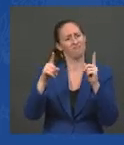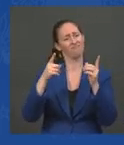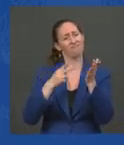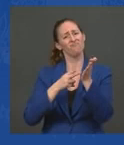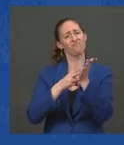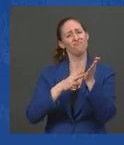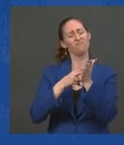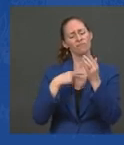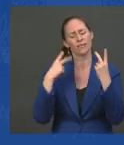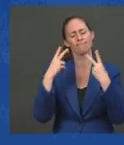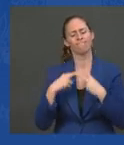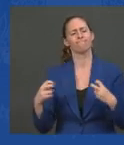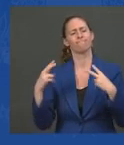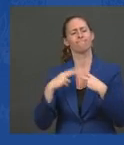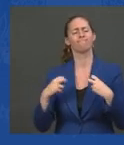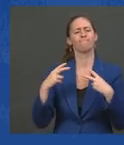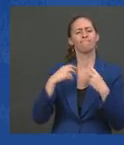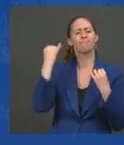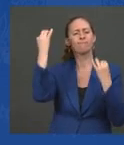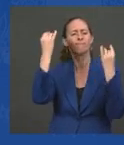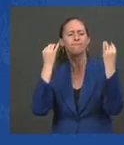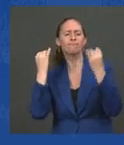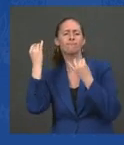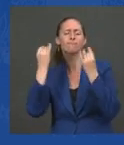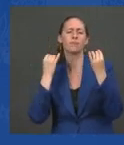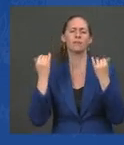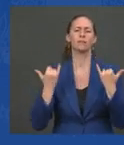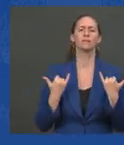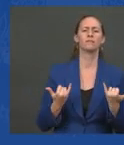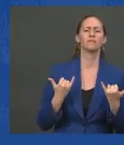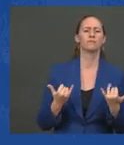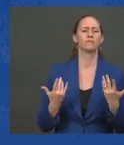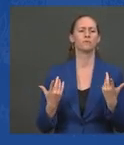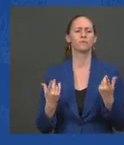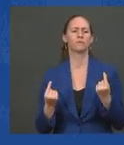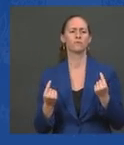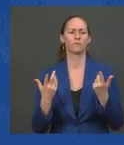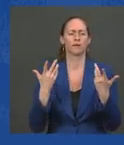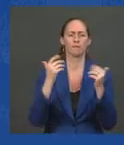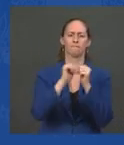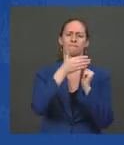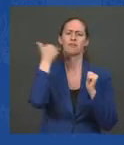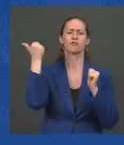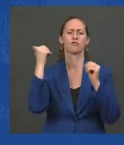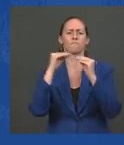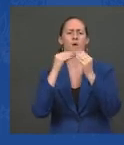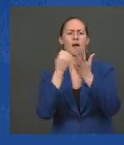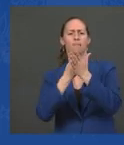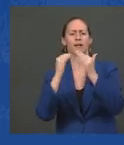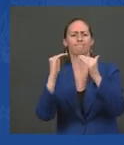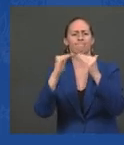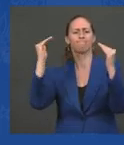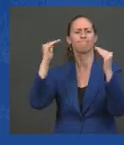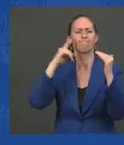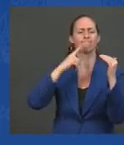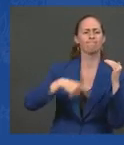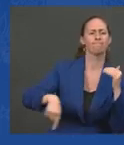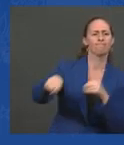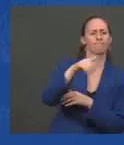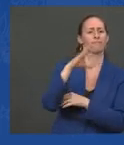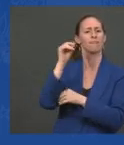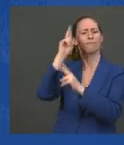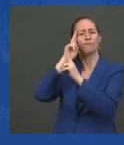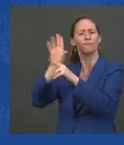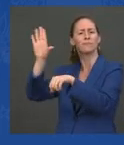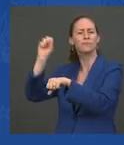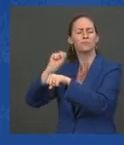history in delivering on economic justice. For it was the dignity of work that Dr. King was in Memphis on